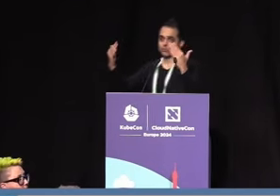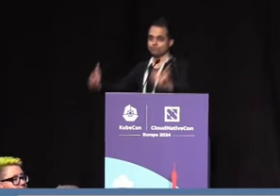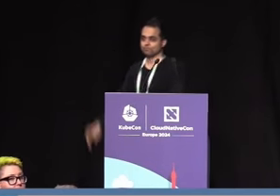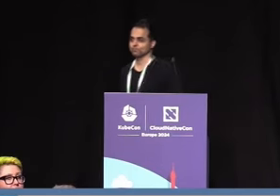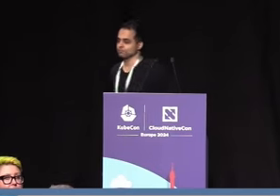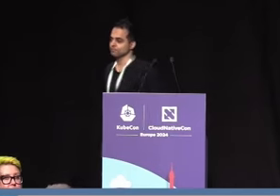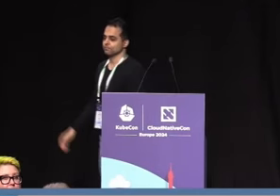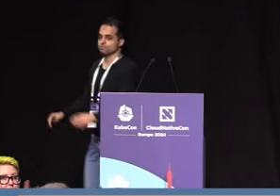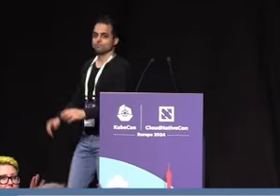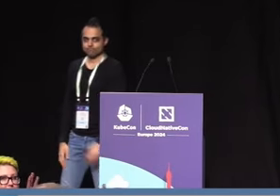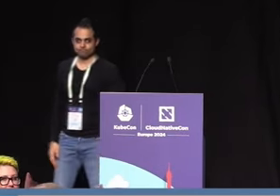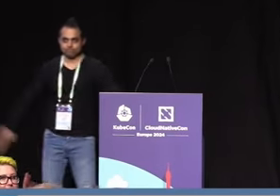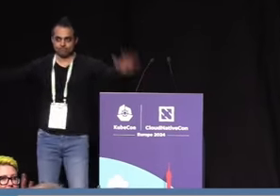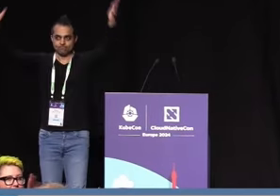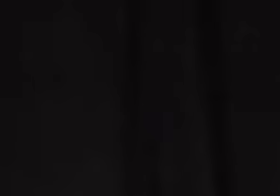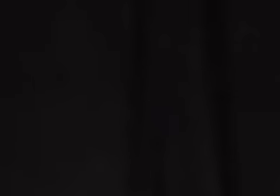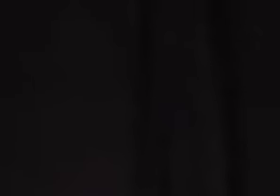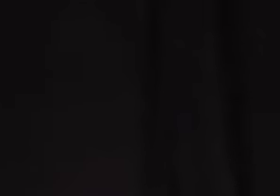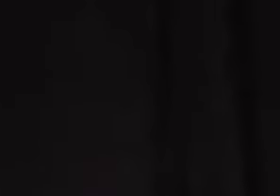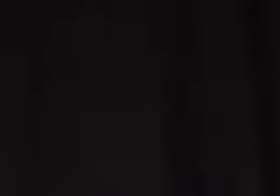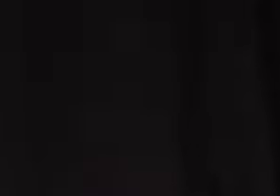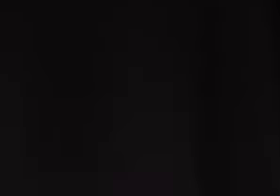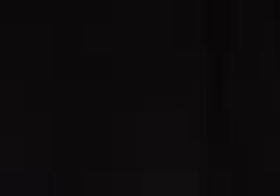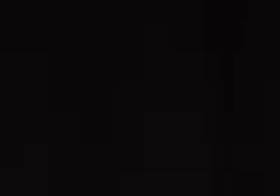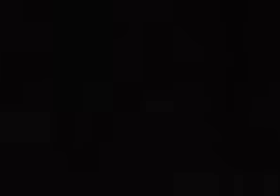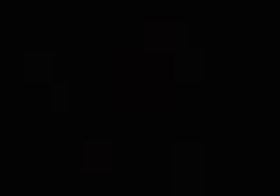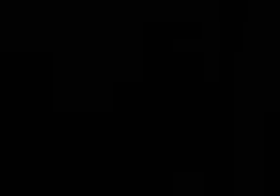Thank you so much. much. Thank you very much.